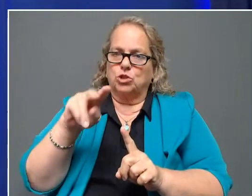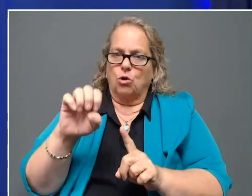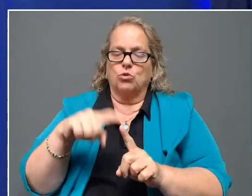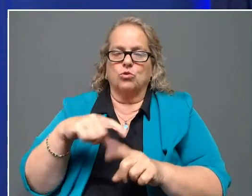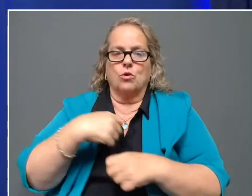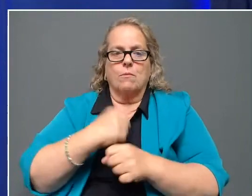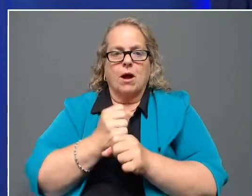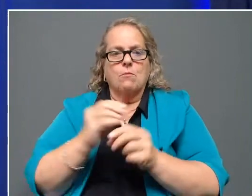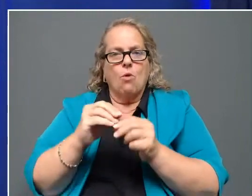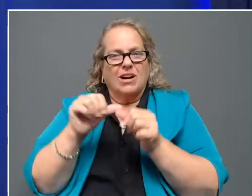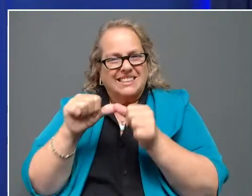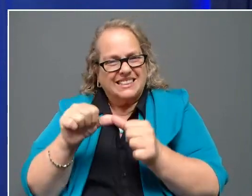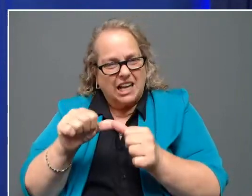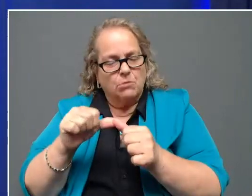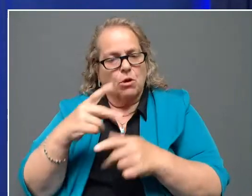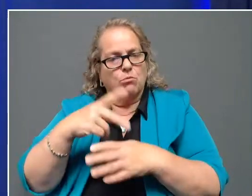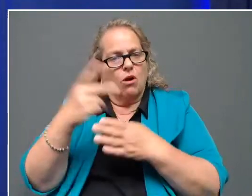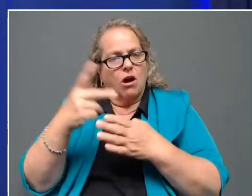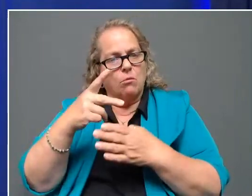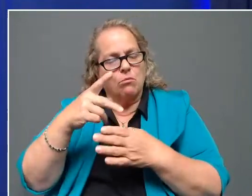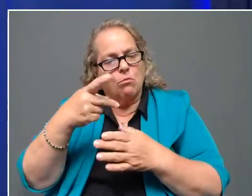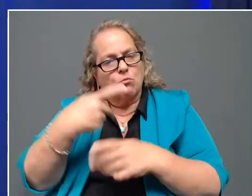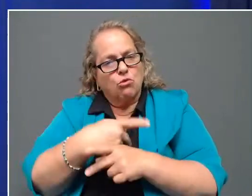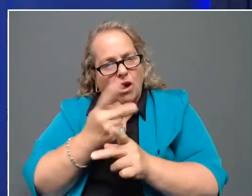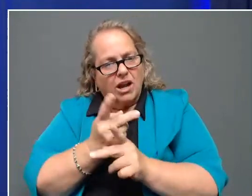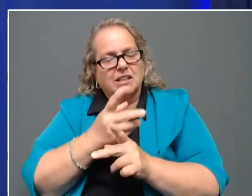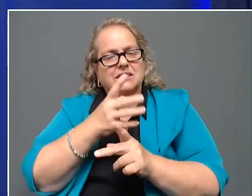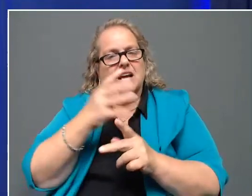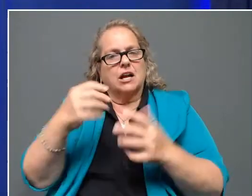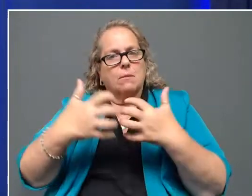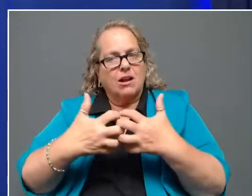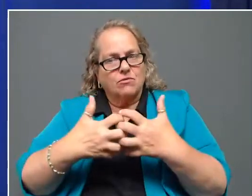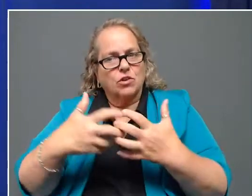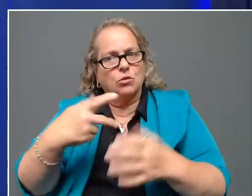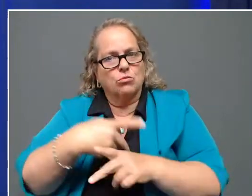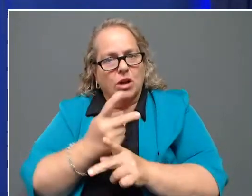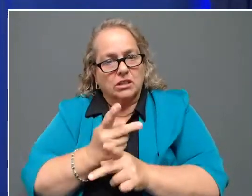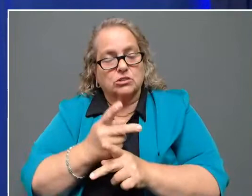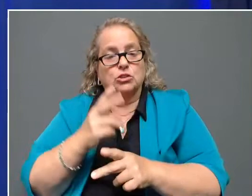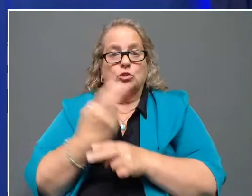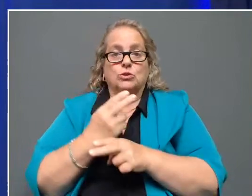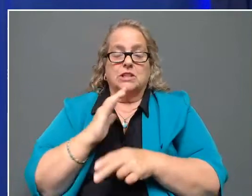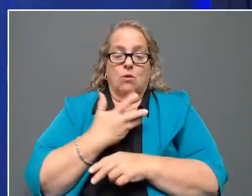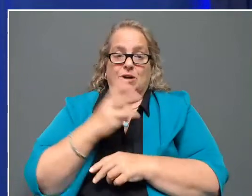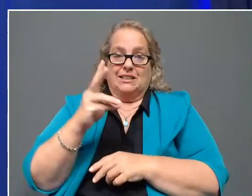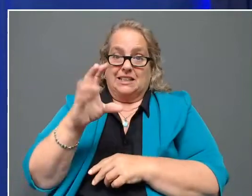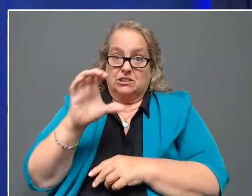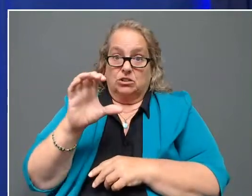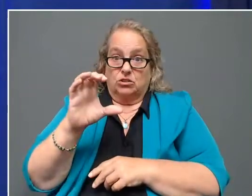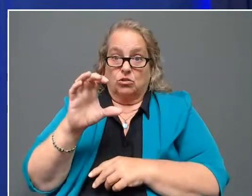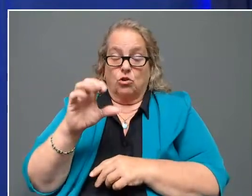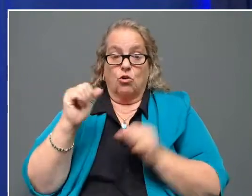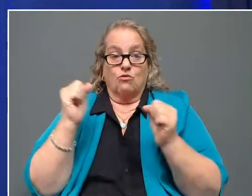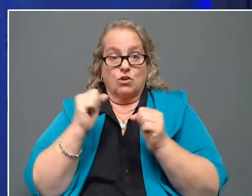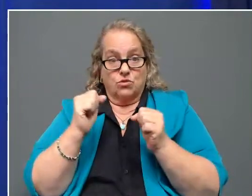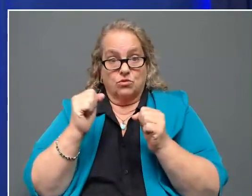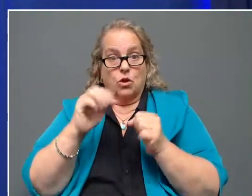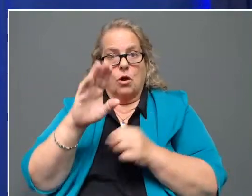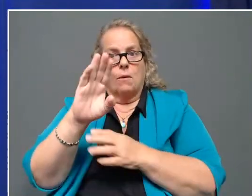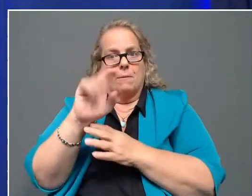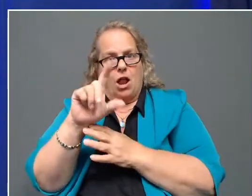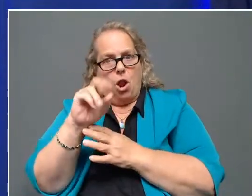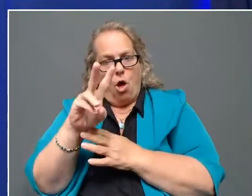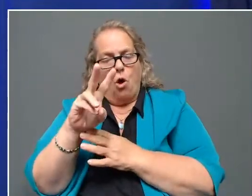manufacturing processes. These new refrigerators use R600 refrigerant, a low global warming potential